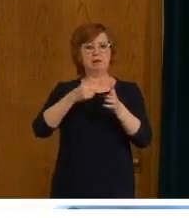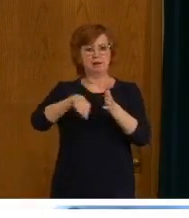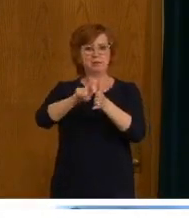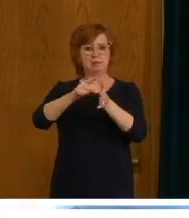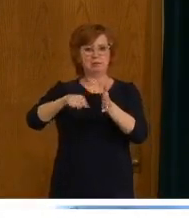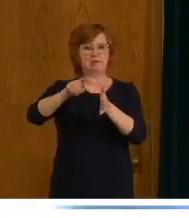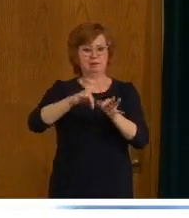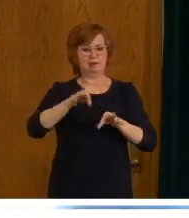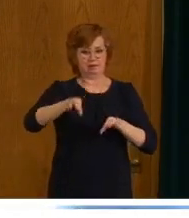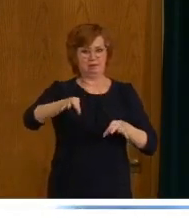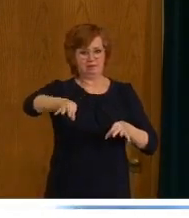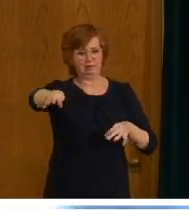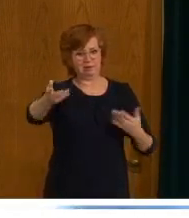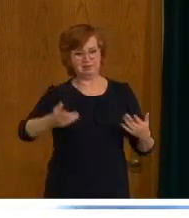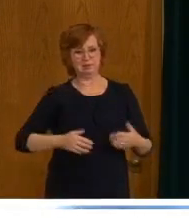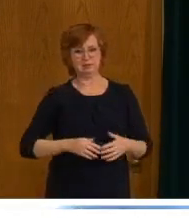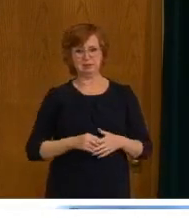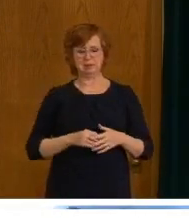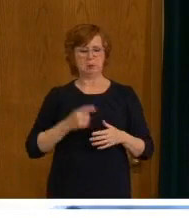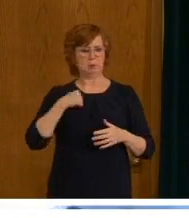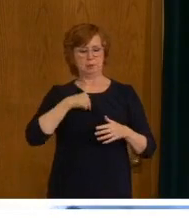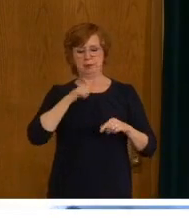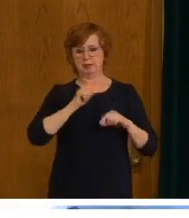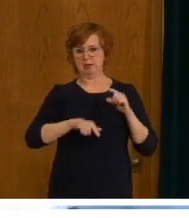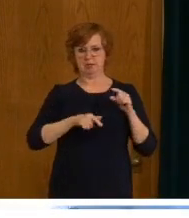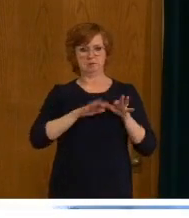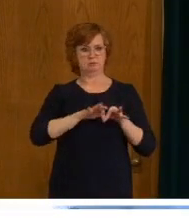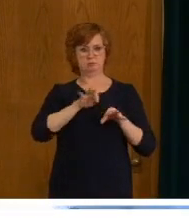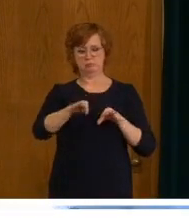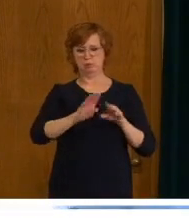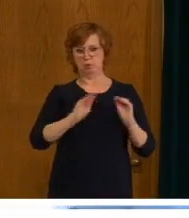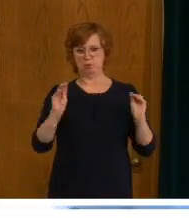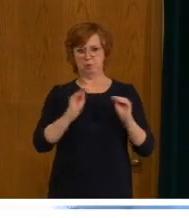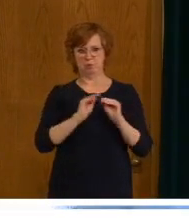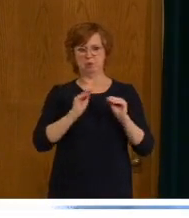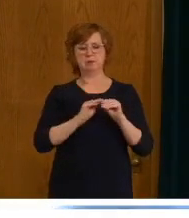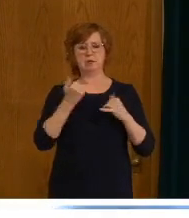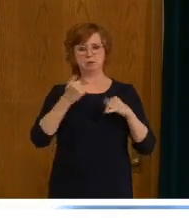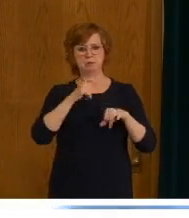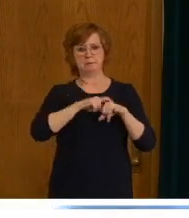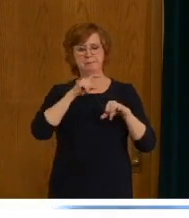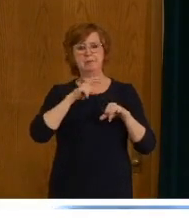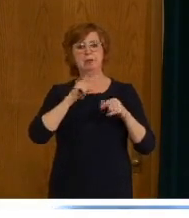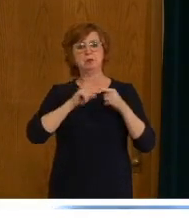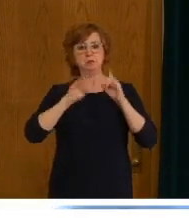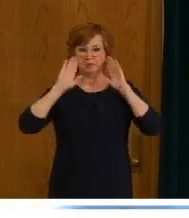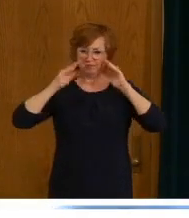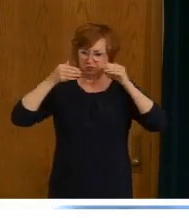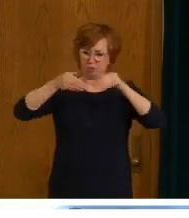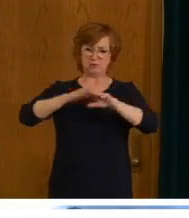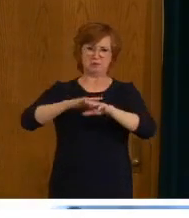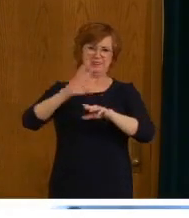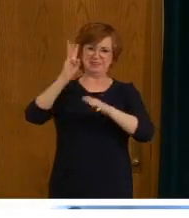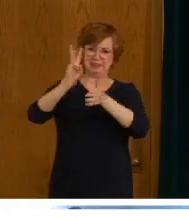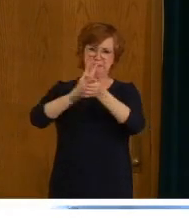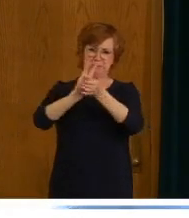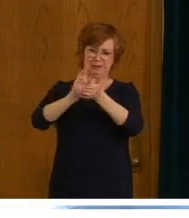off. We have 6 weeks to focus and finish to make us successfully reopen